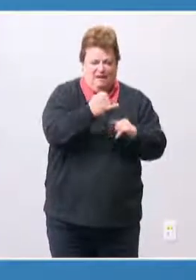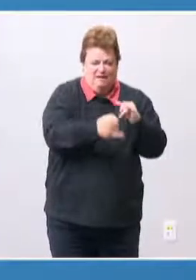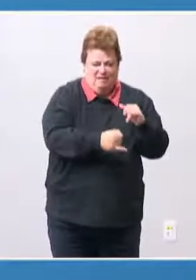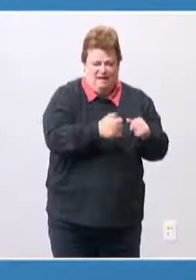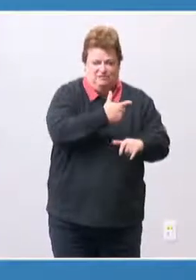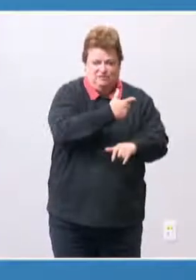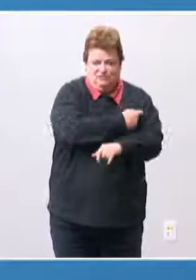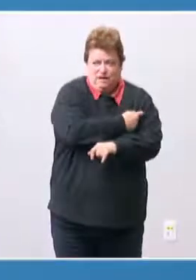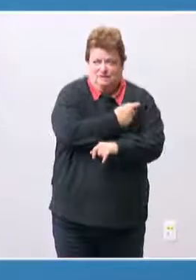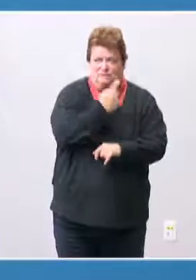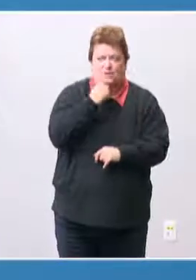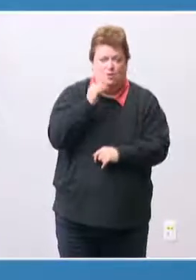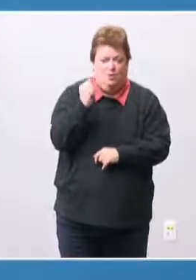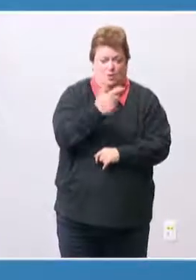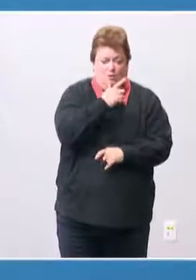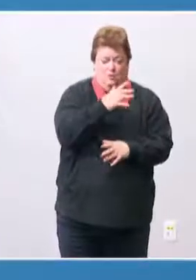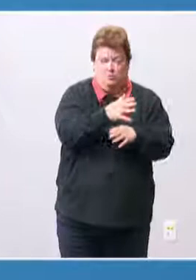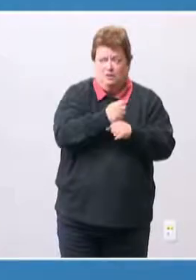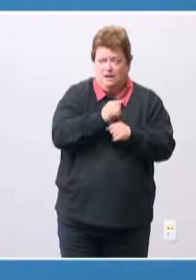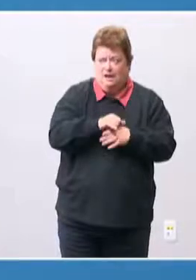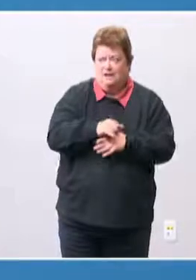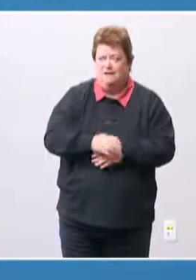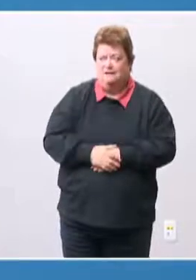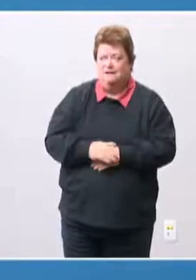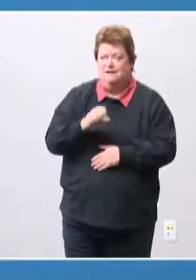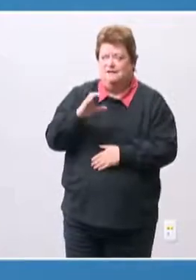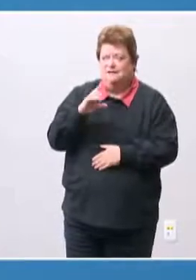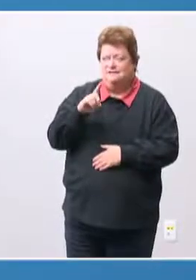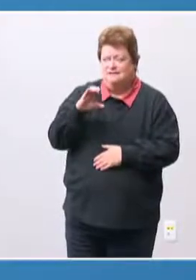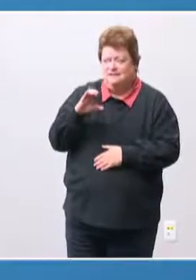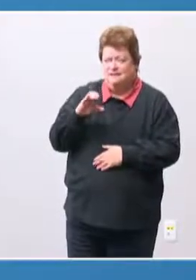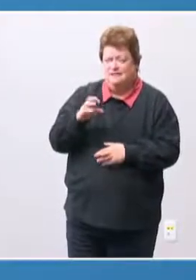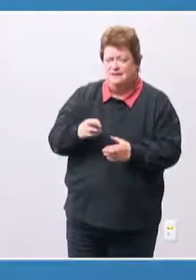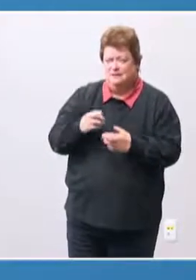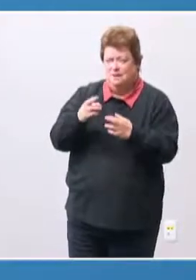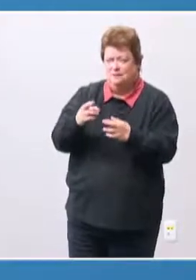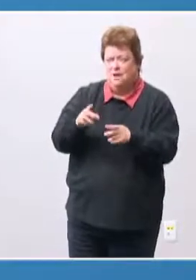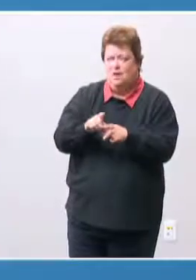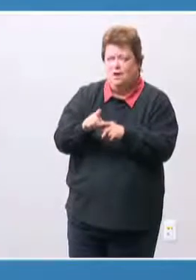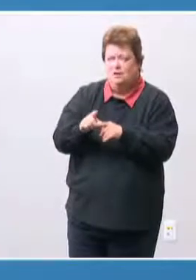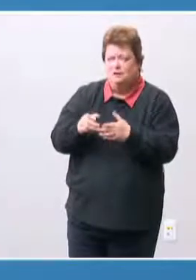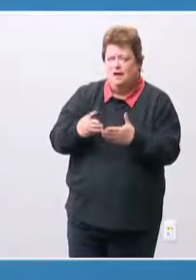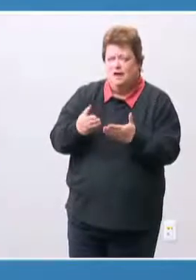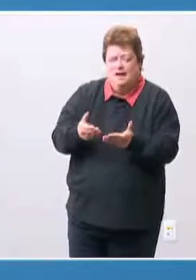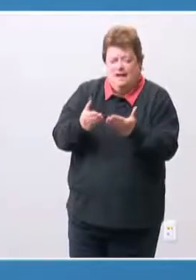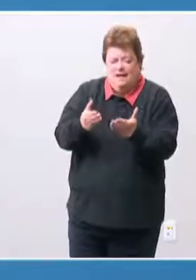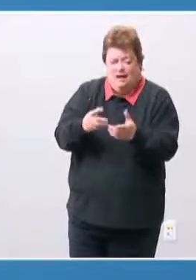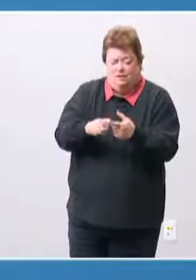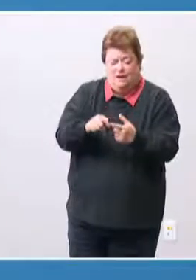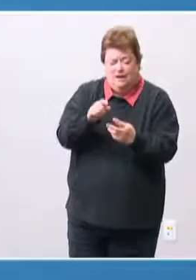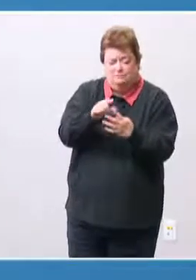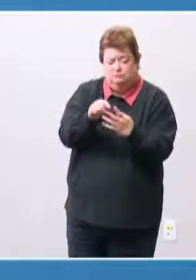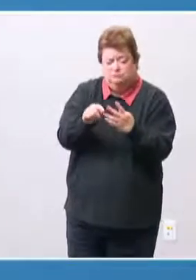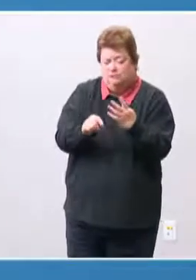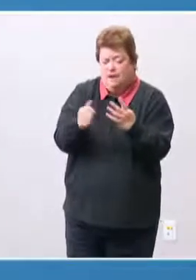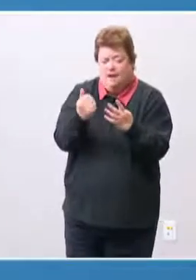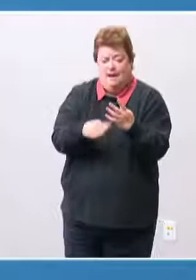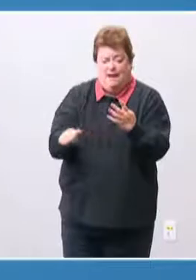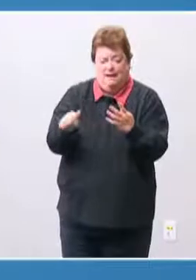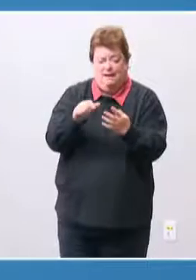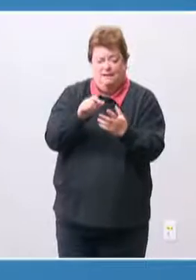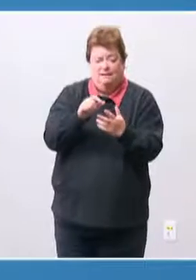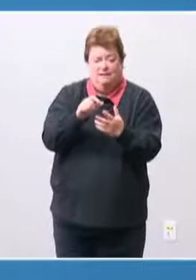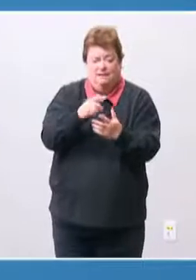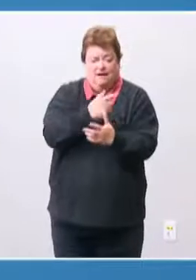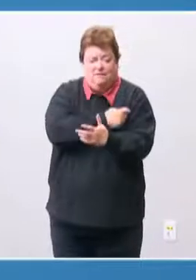those who received it. The CDC recommendations also allow people to choose which vaccine they receive as a booster